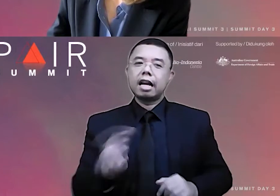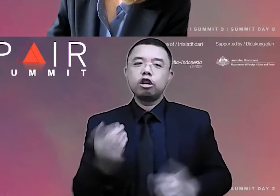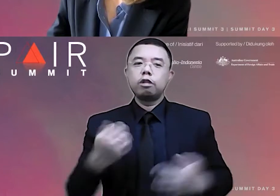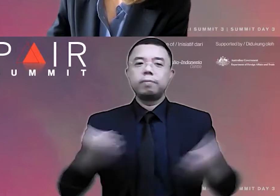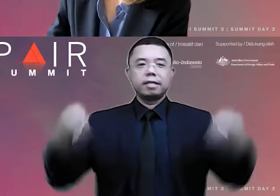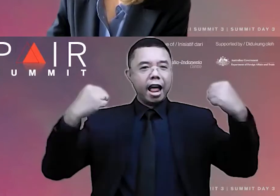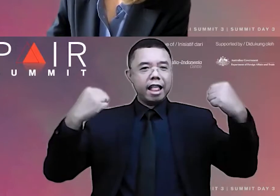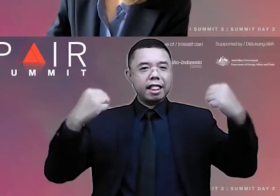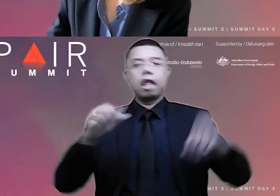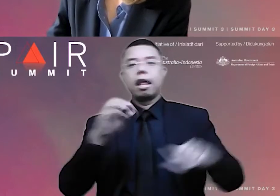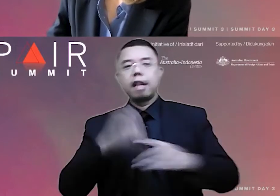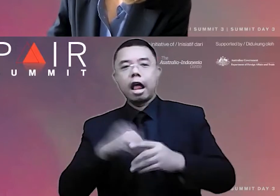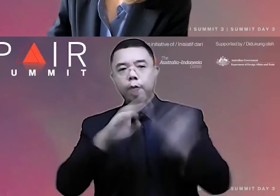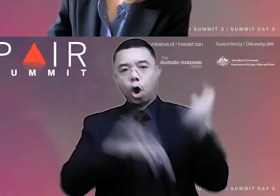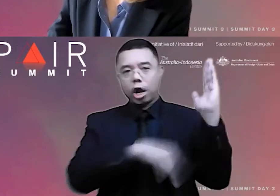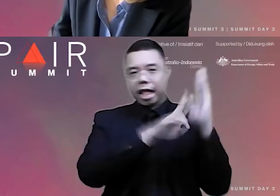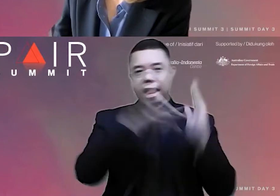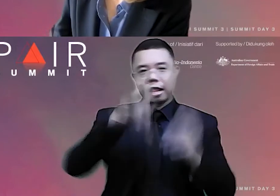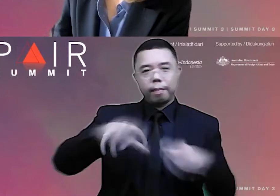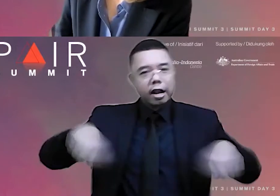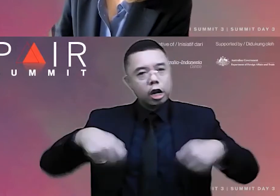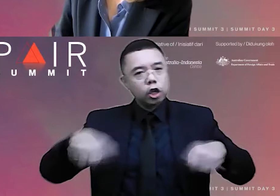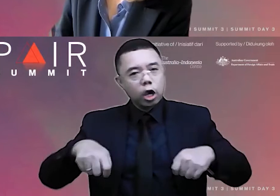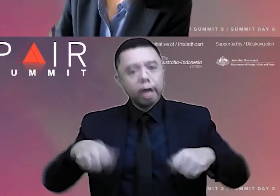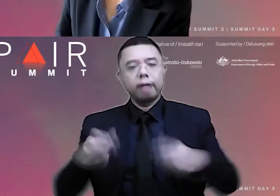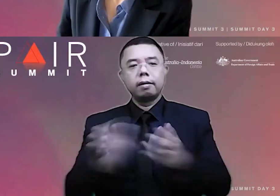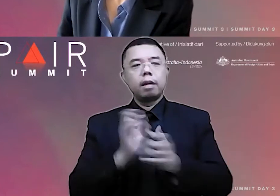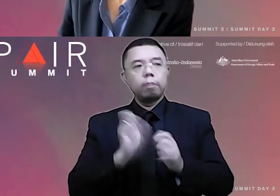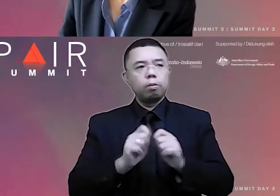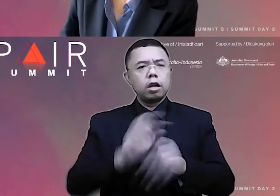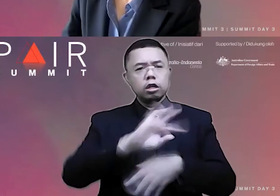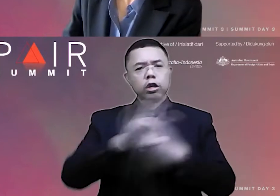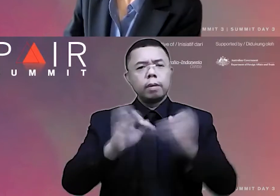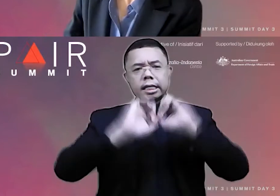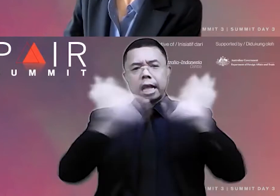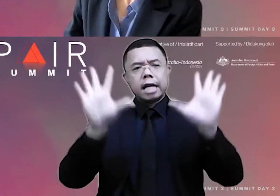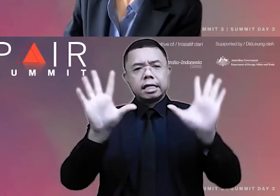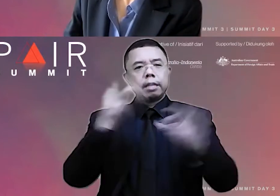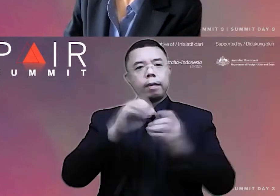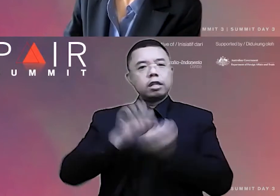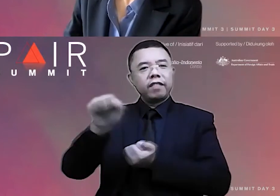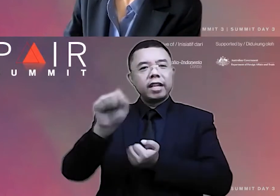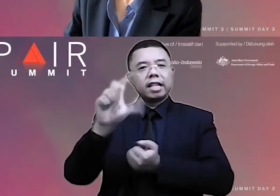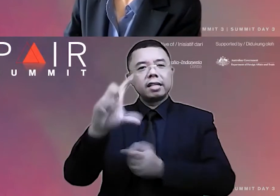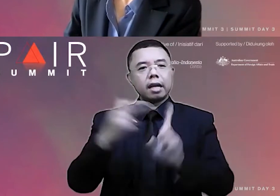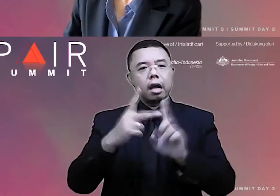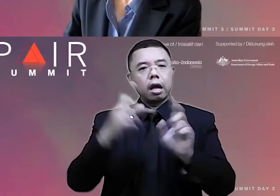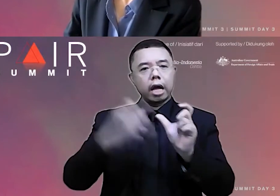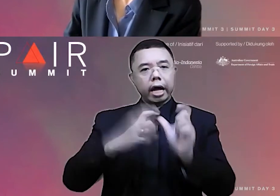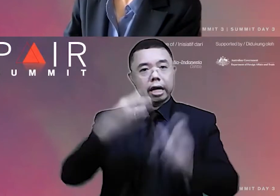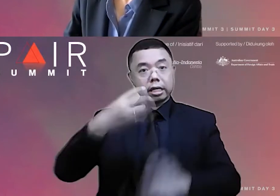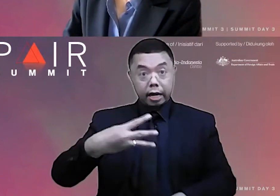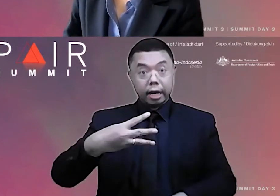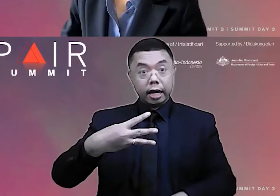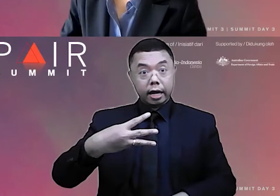making sure that the certification provided by the government, which is CHSE, is